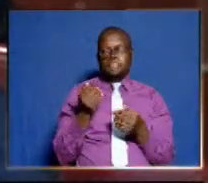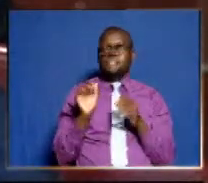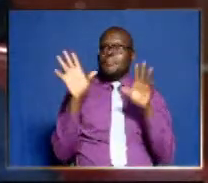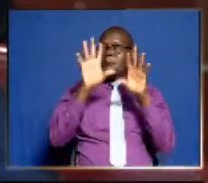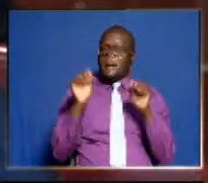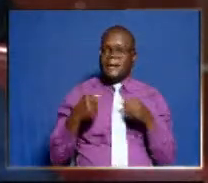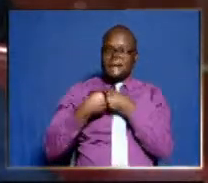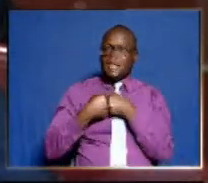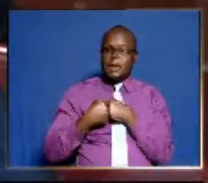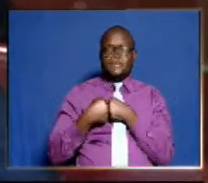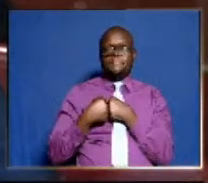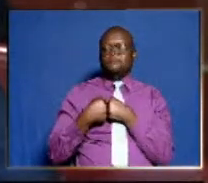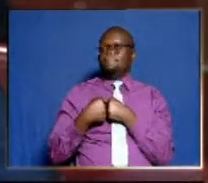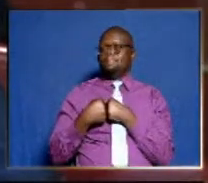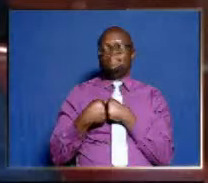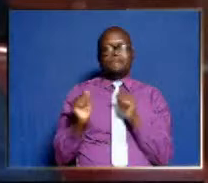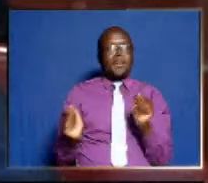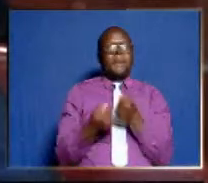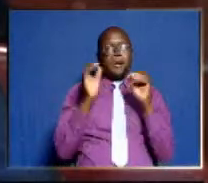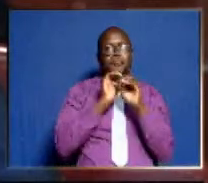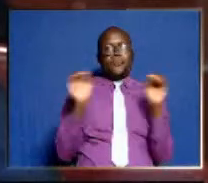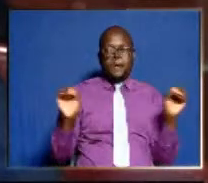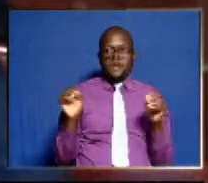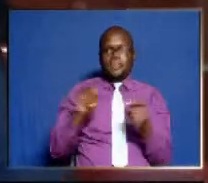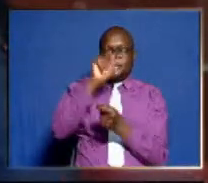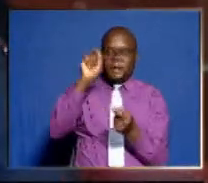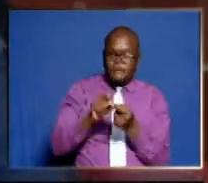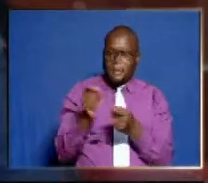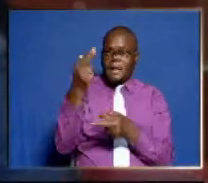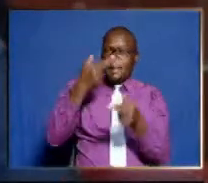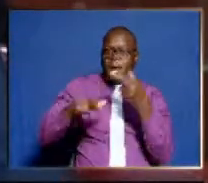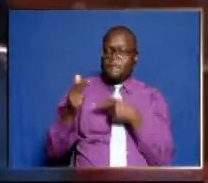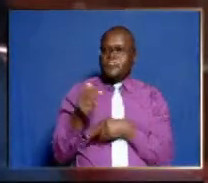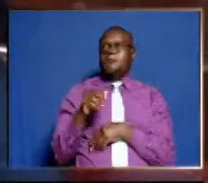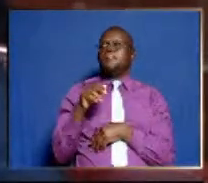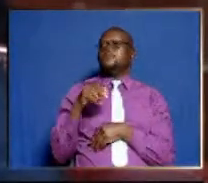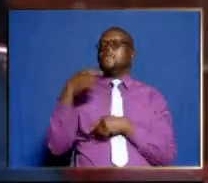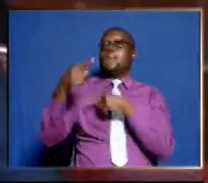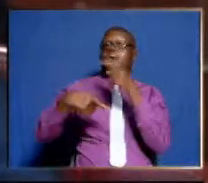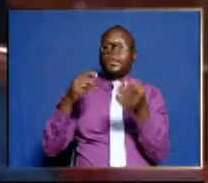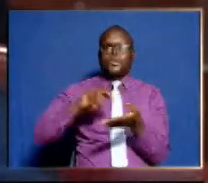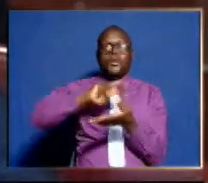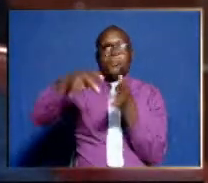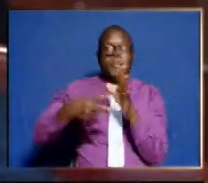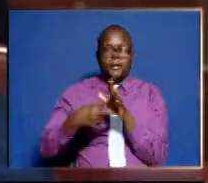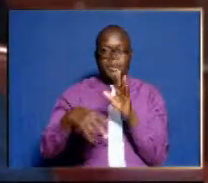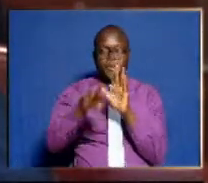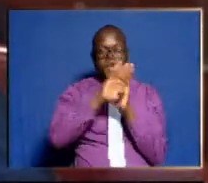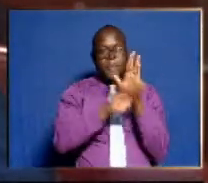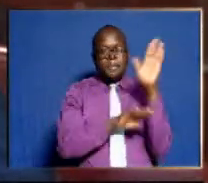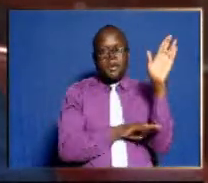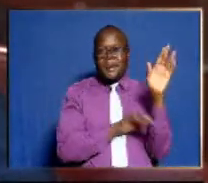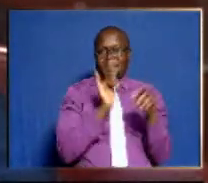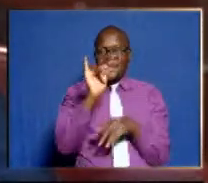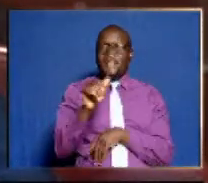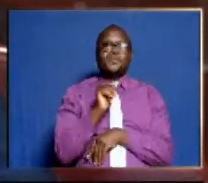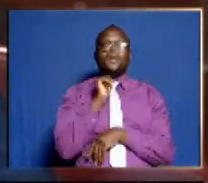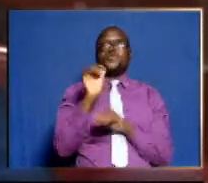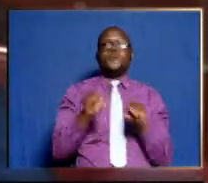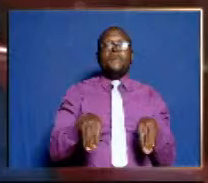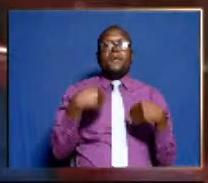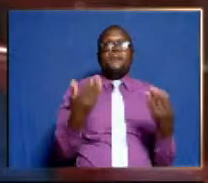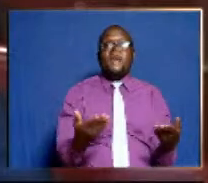challenge function taking place. Specifically, the review of the ongoing projects or programs has not been